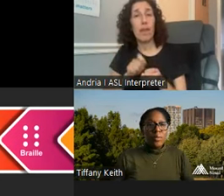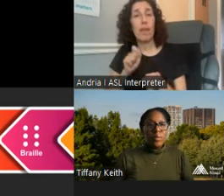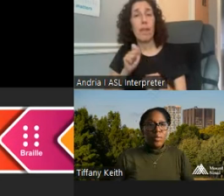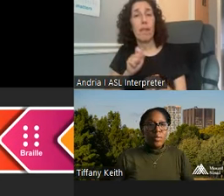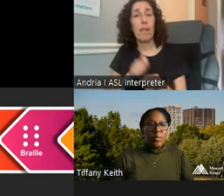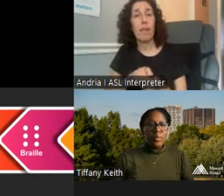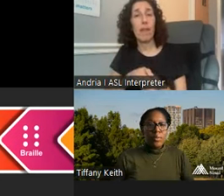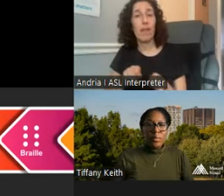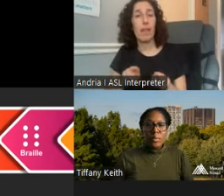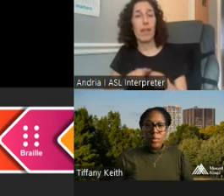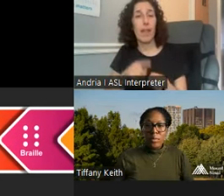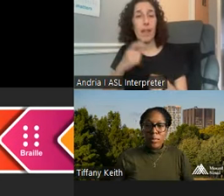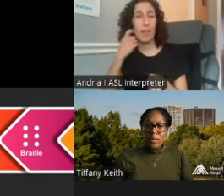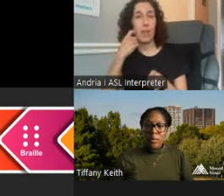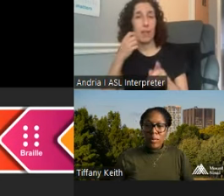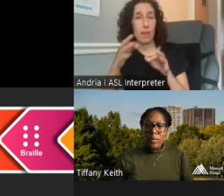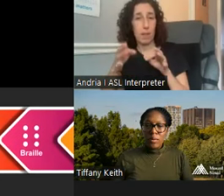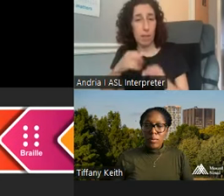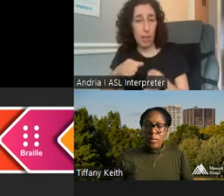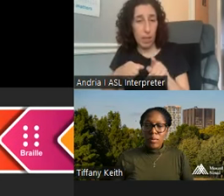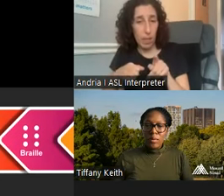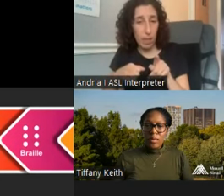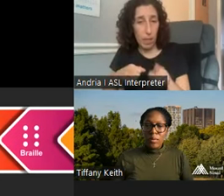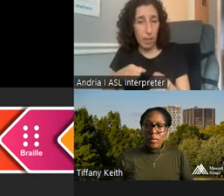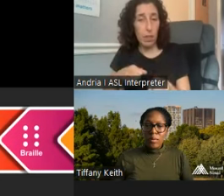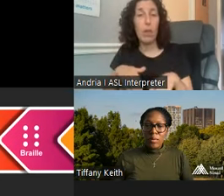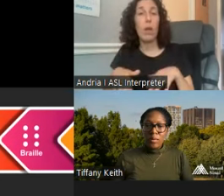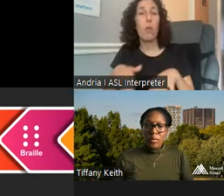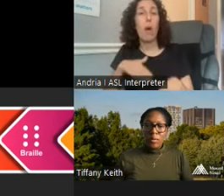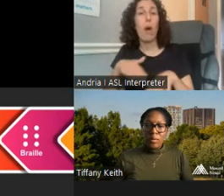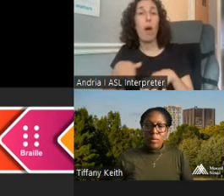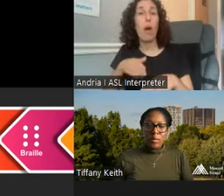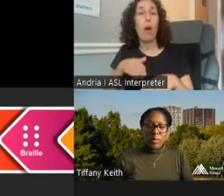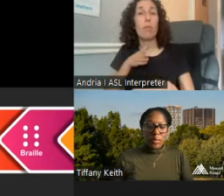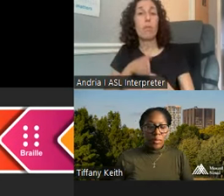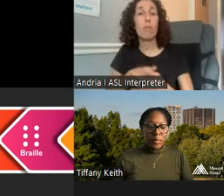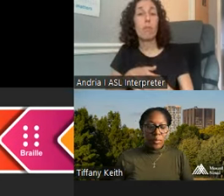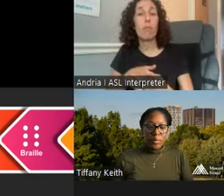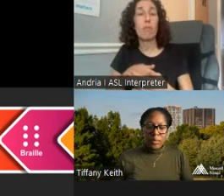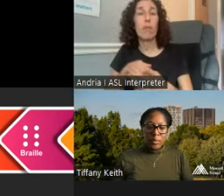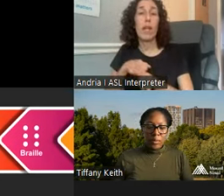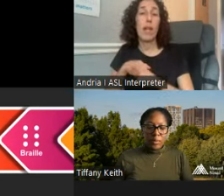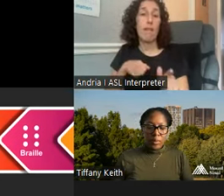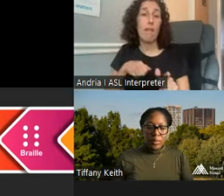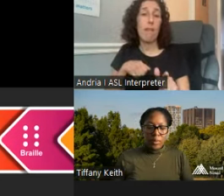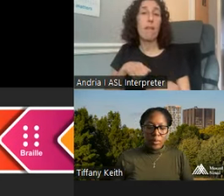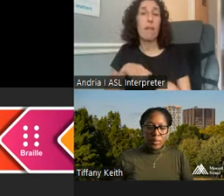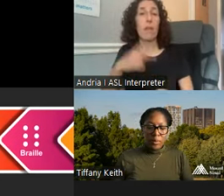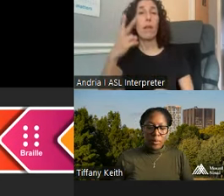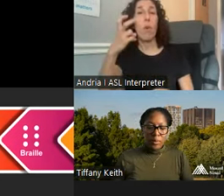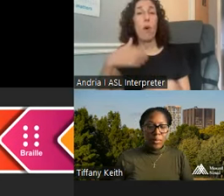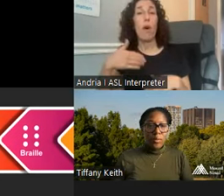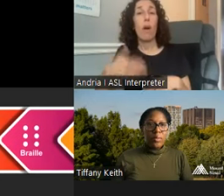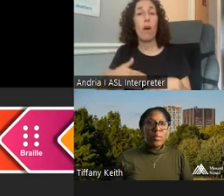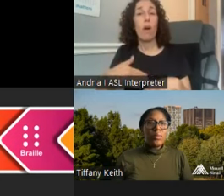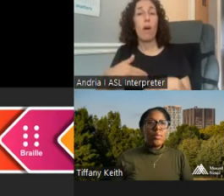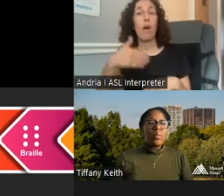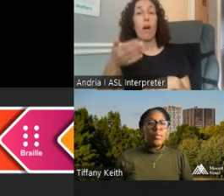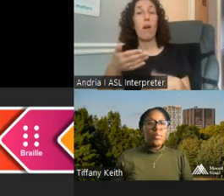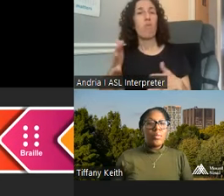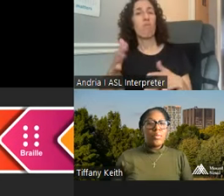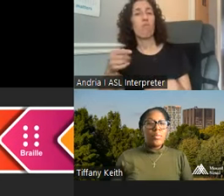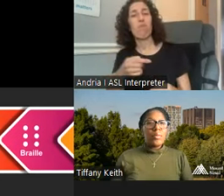blocks, and it'll be the first building on the right. You know, that sort of thing. You know, if you're indoors, you can use